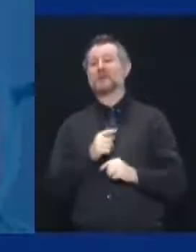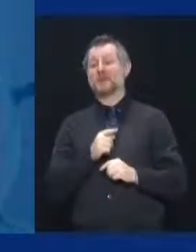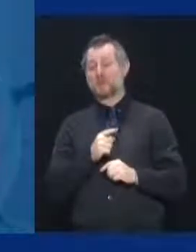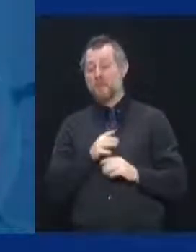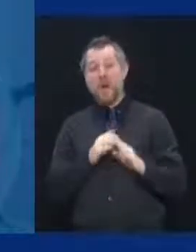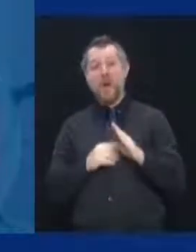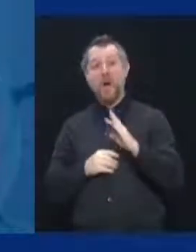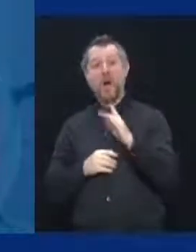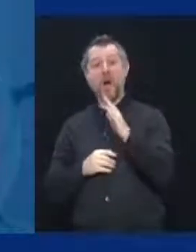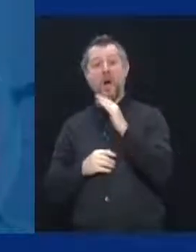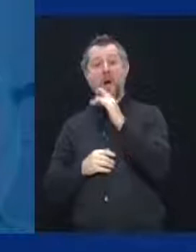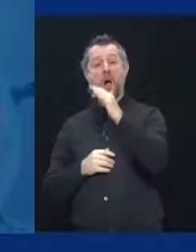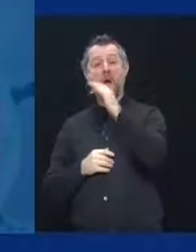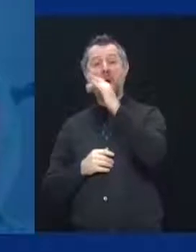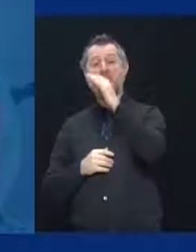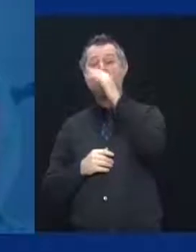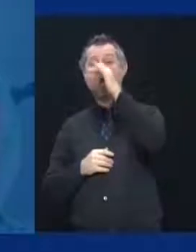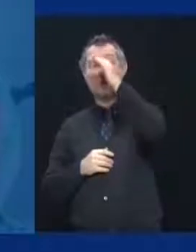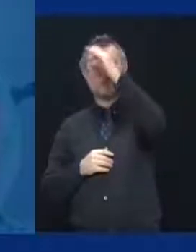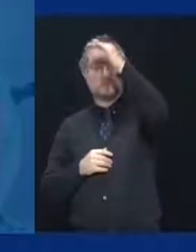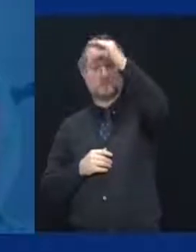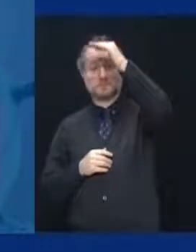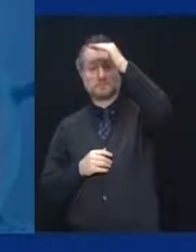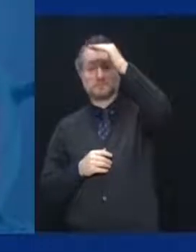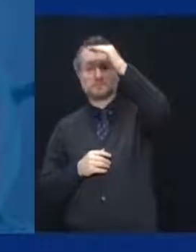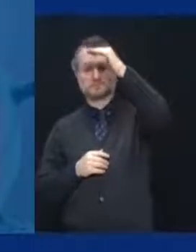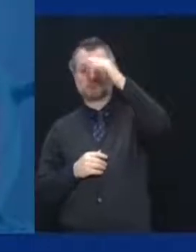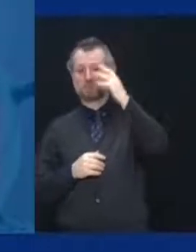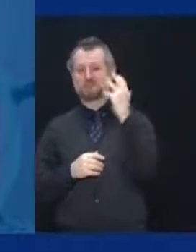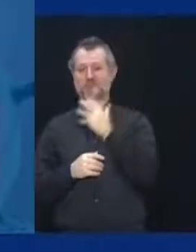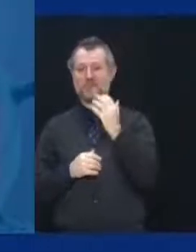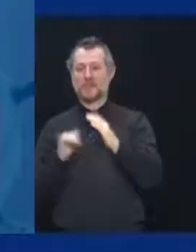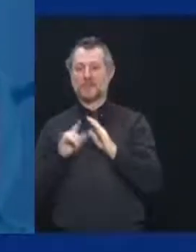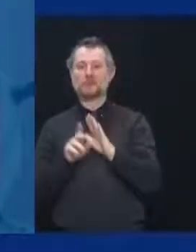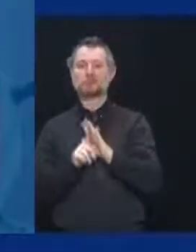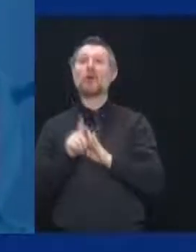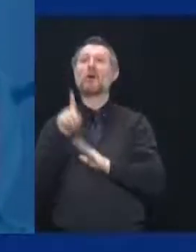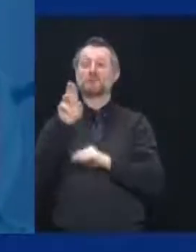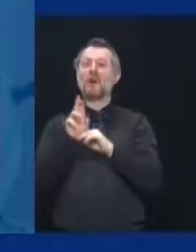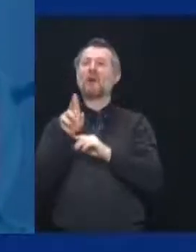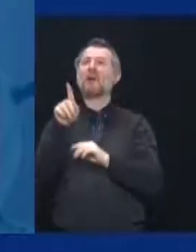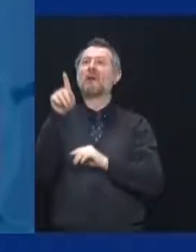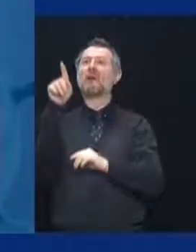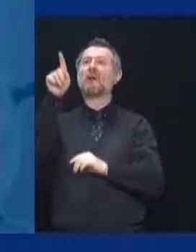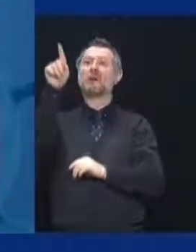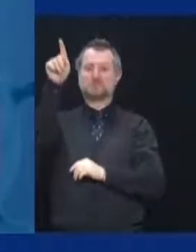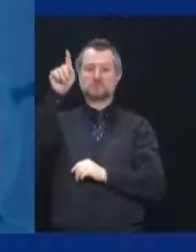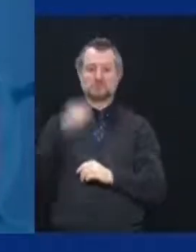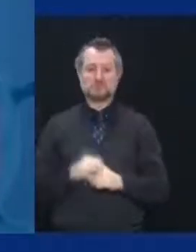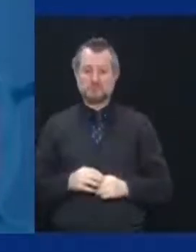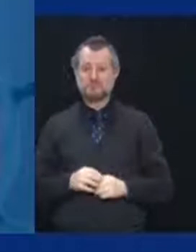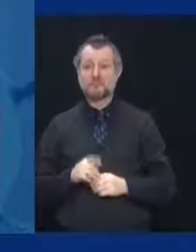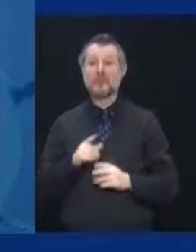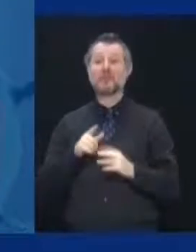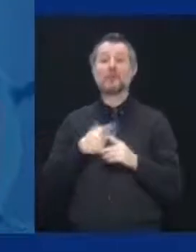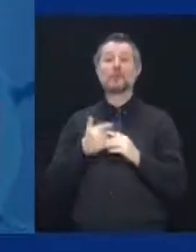we shot up like a rocket. Up until New Year's